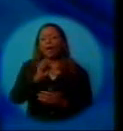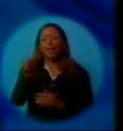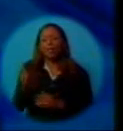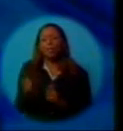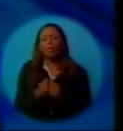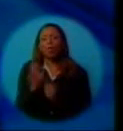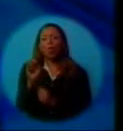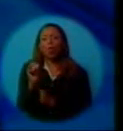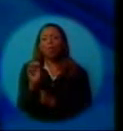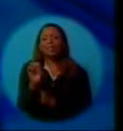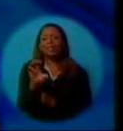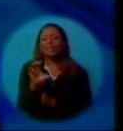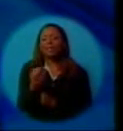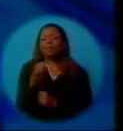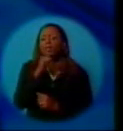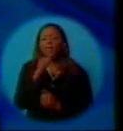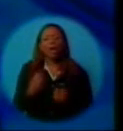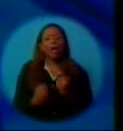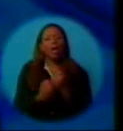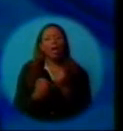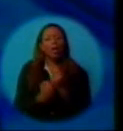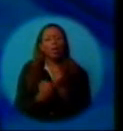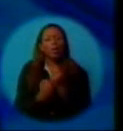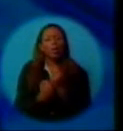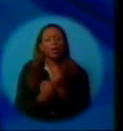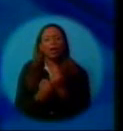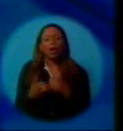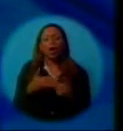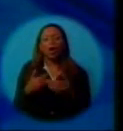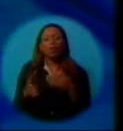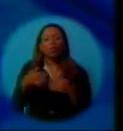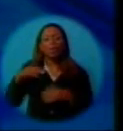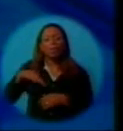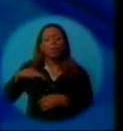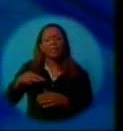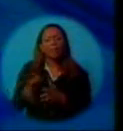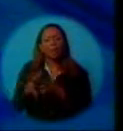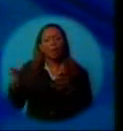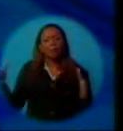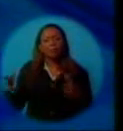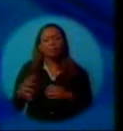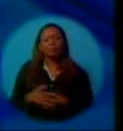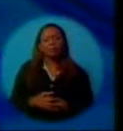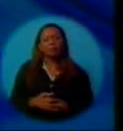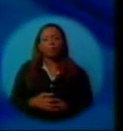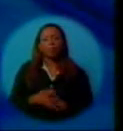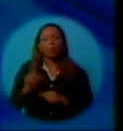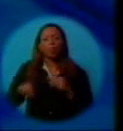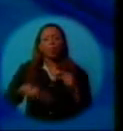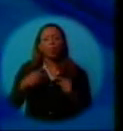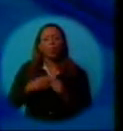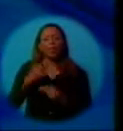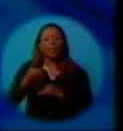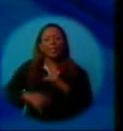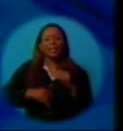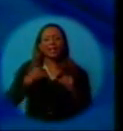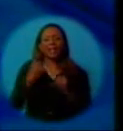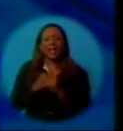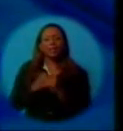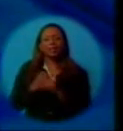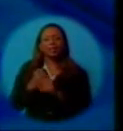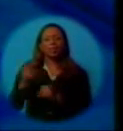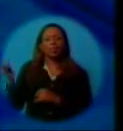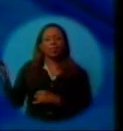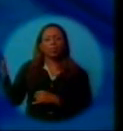do not provide any form of assistance to the airline, even though they benefit tremendously from its operations. Spencer said when the international